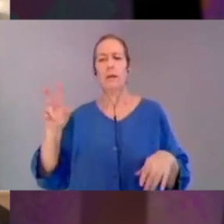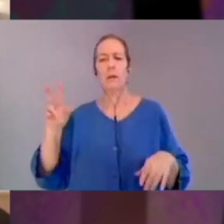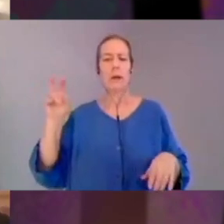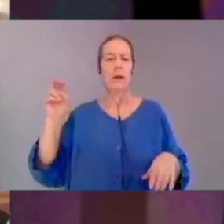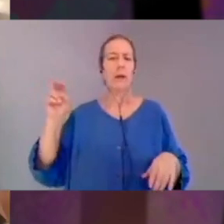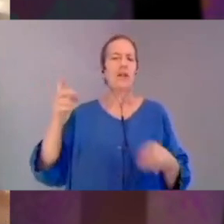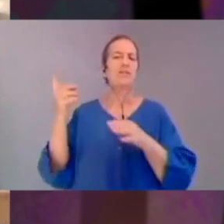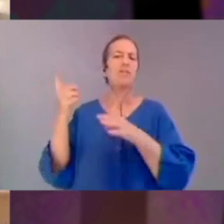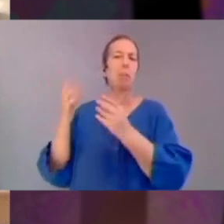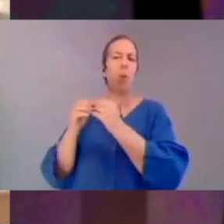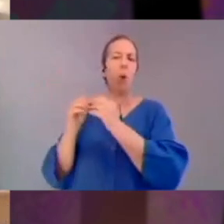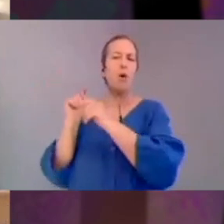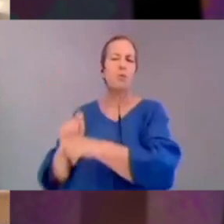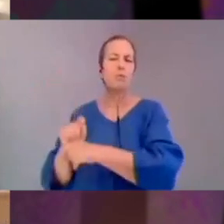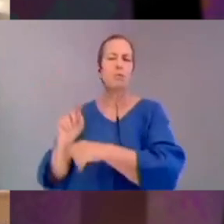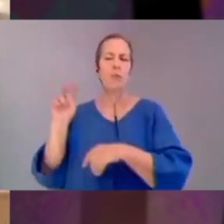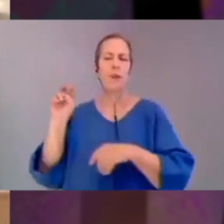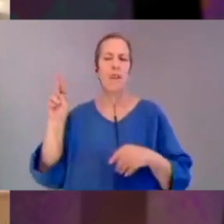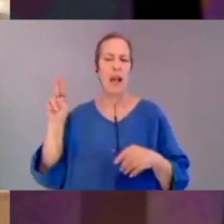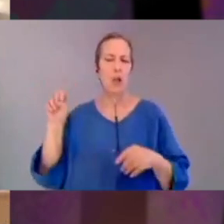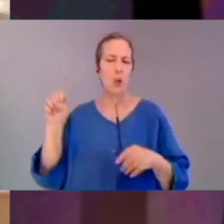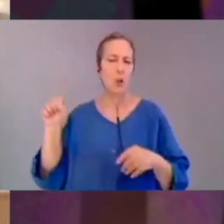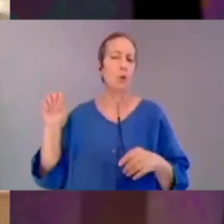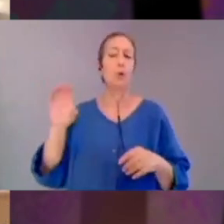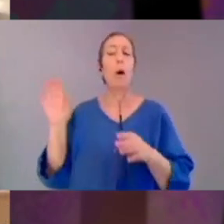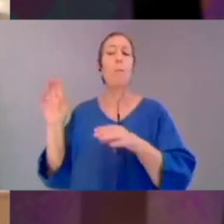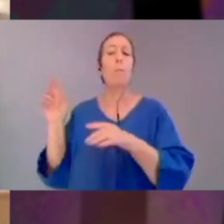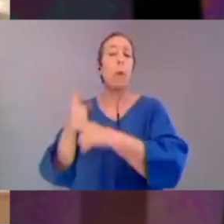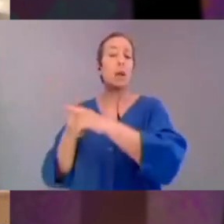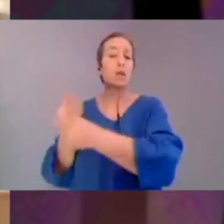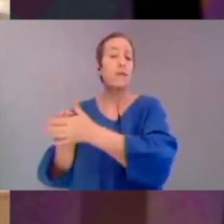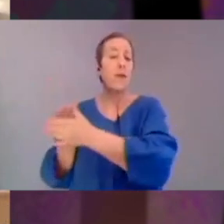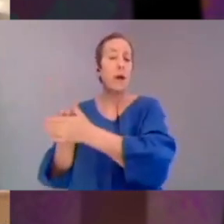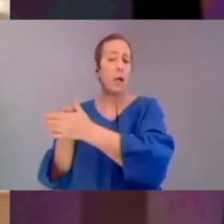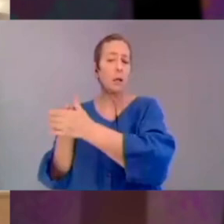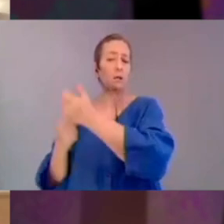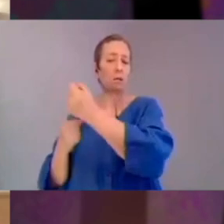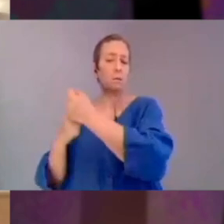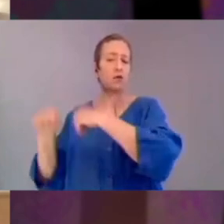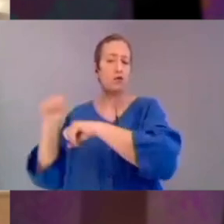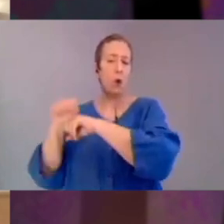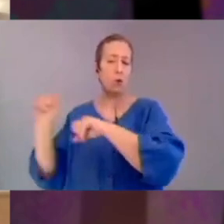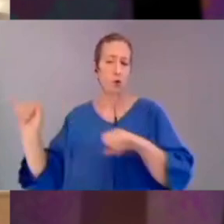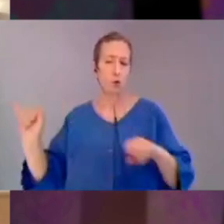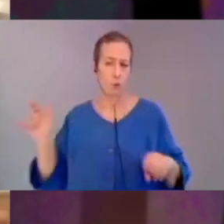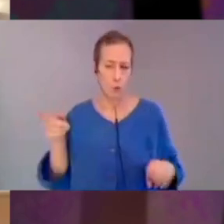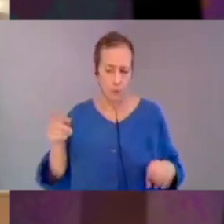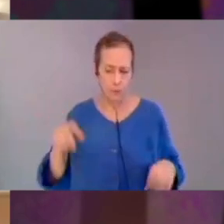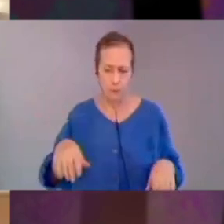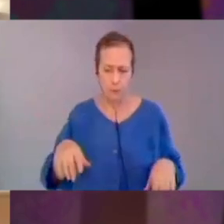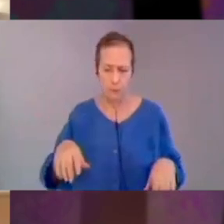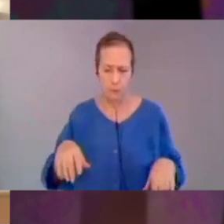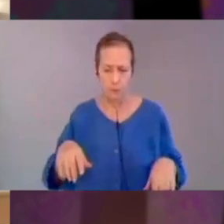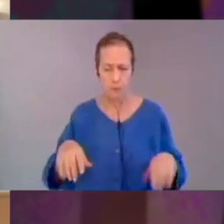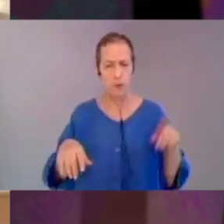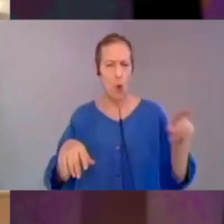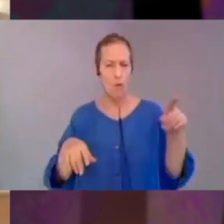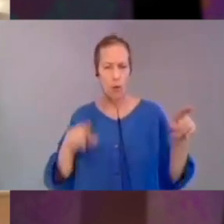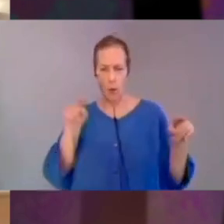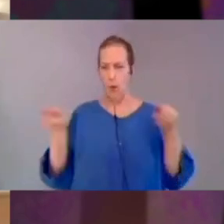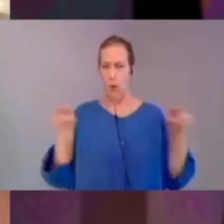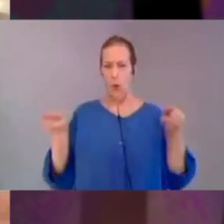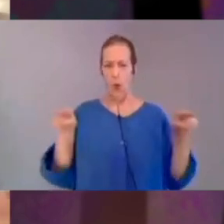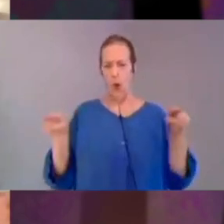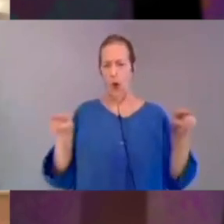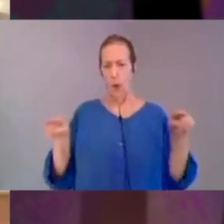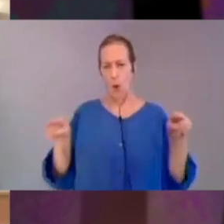visual art, etc., but also funding structures as well. And so I'm curious, as you reflect on the different experiences you've